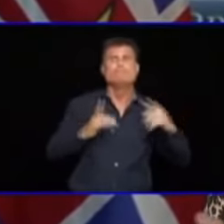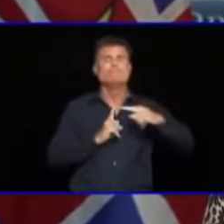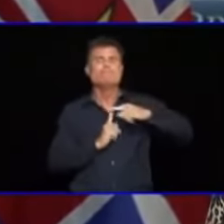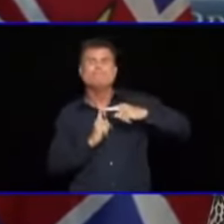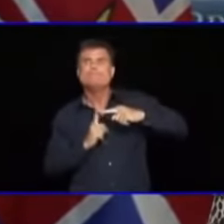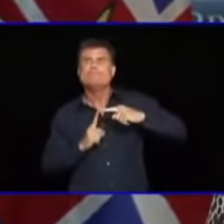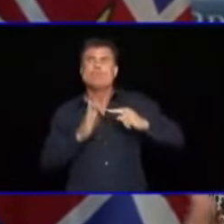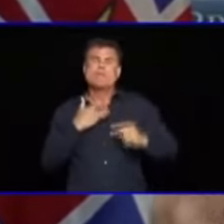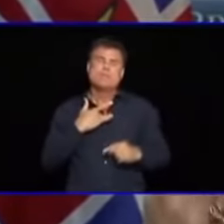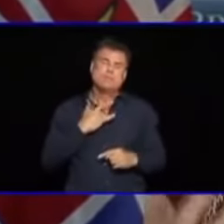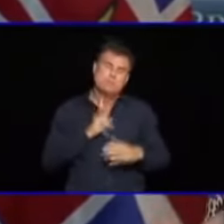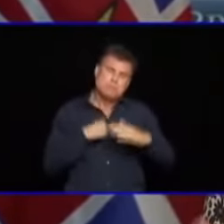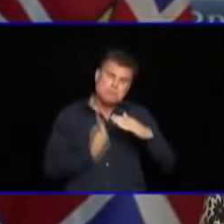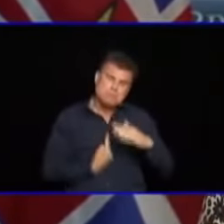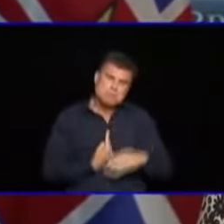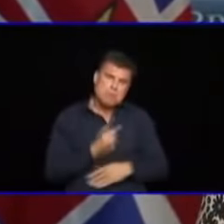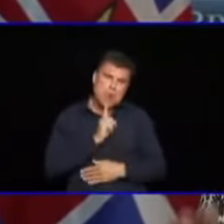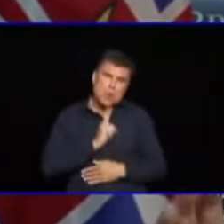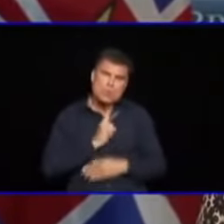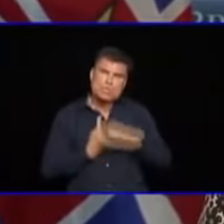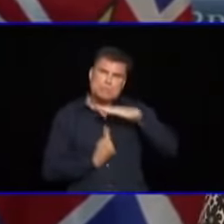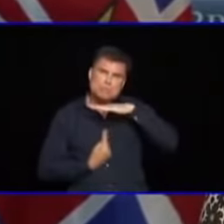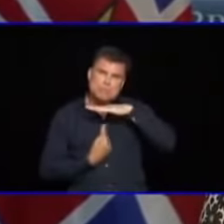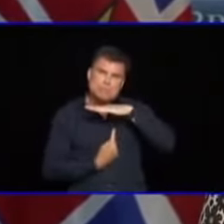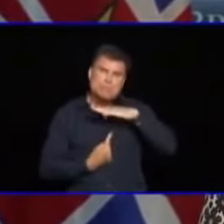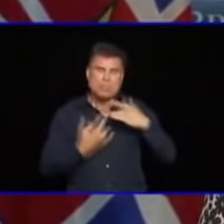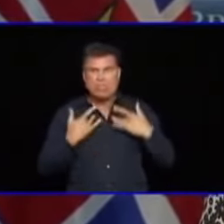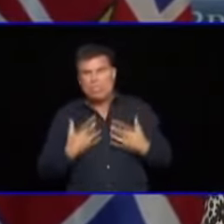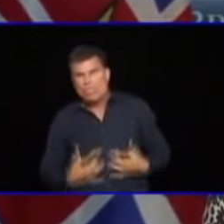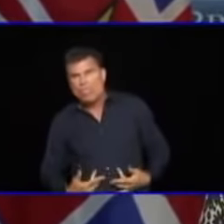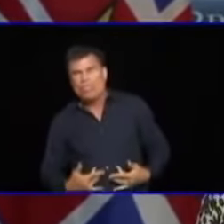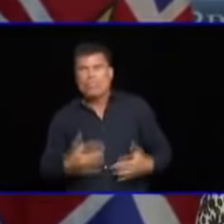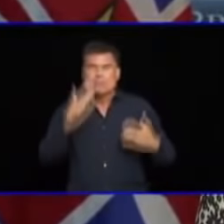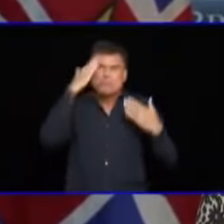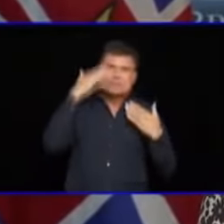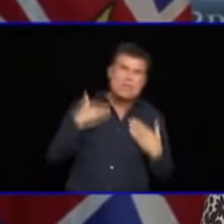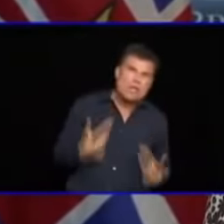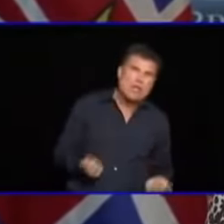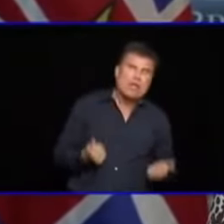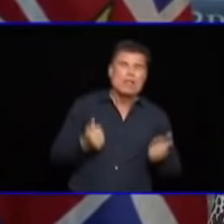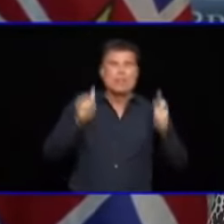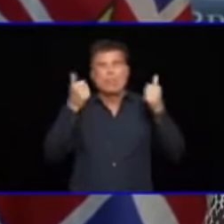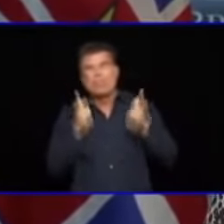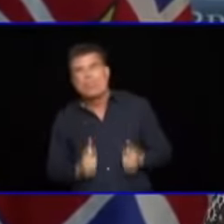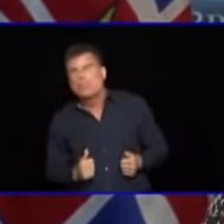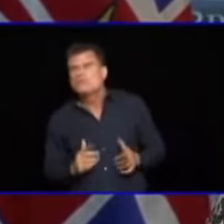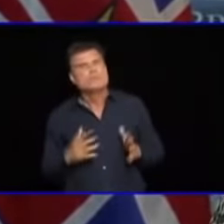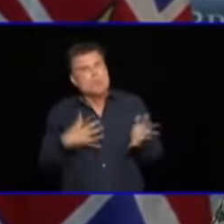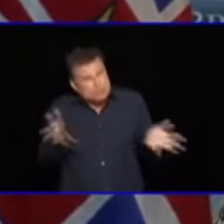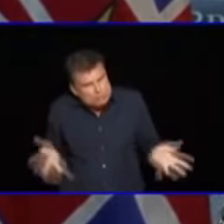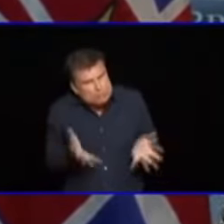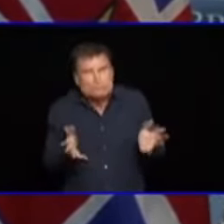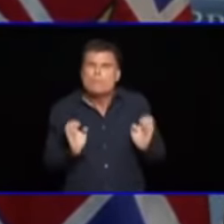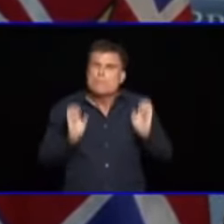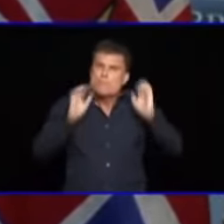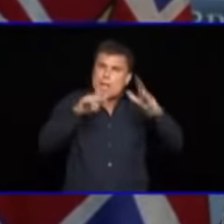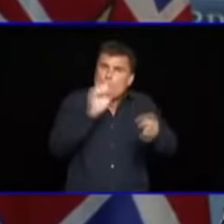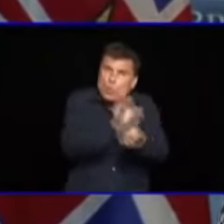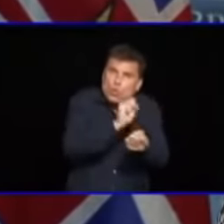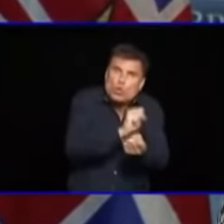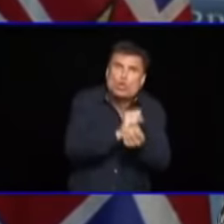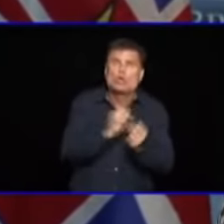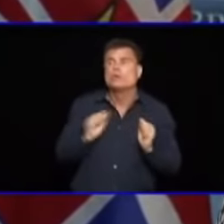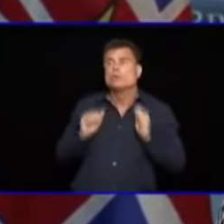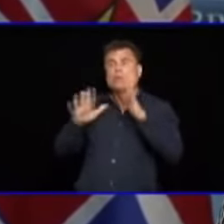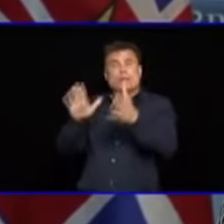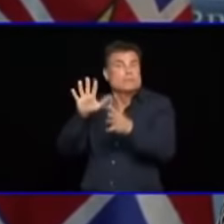well-being as a community, as a province, is about getting back to work, getting back into classrooms, keeping businesses going,